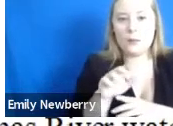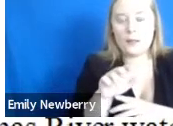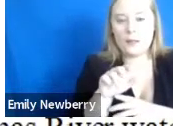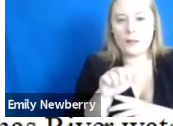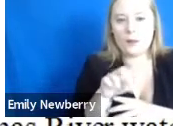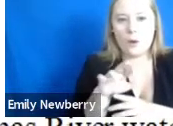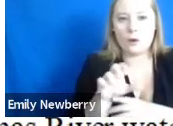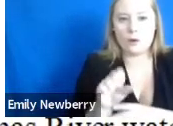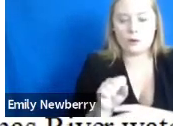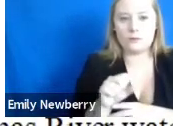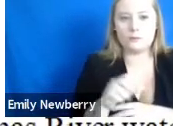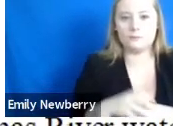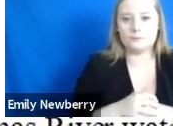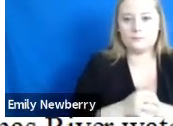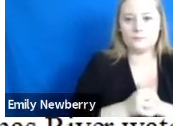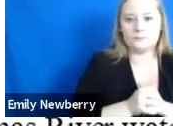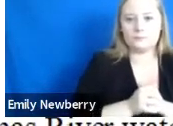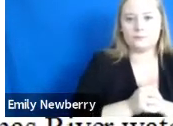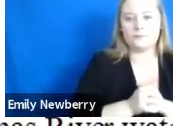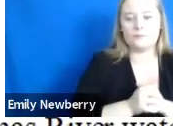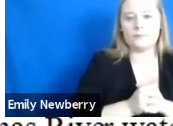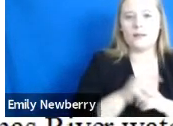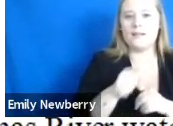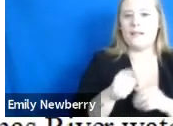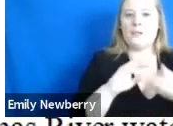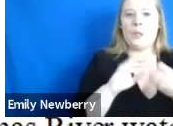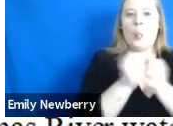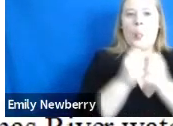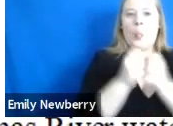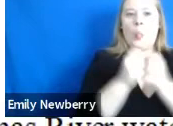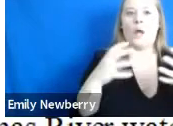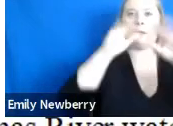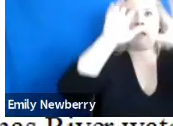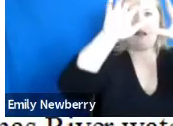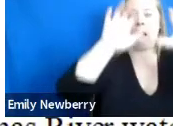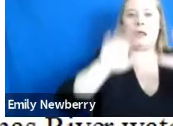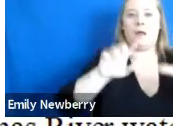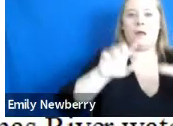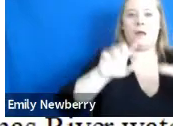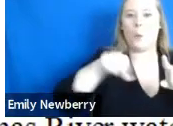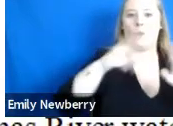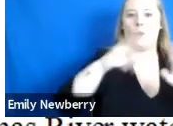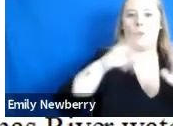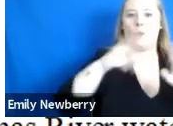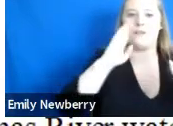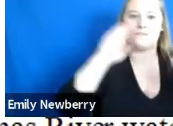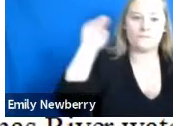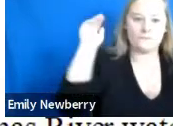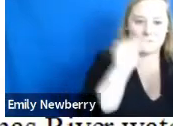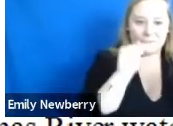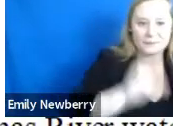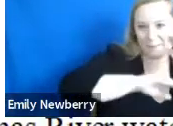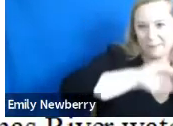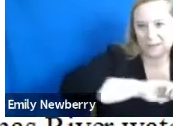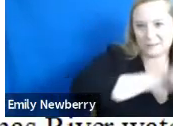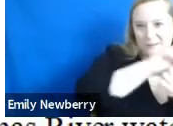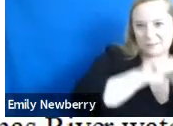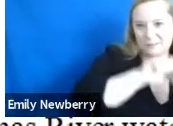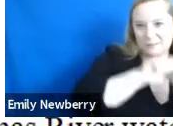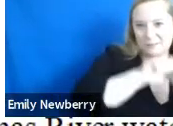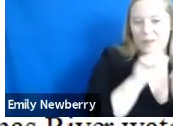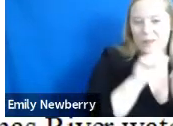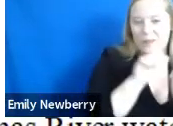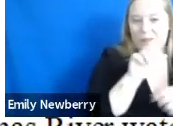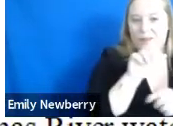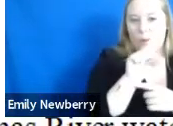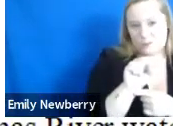So this slide shows a lot of numbers, but all I want you to focus is on the maximum concentration of arsenic